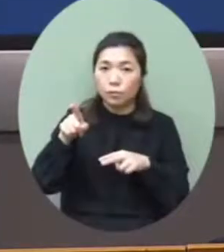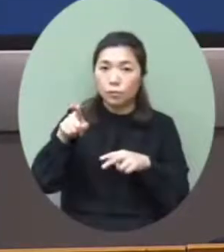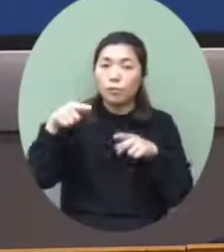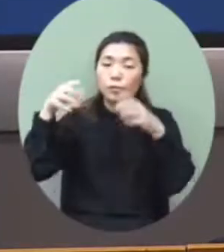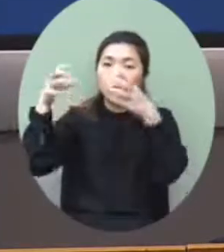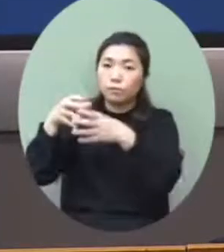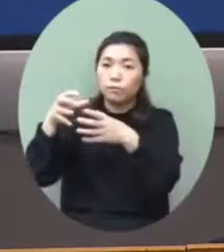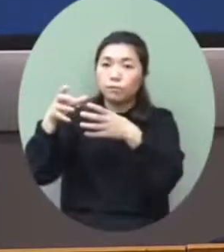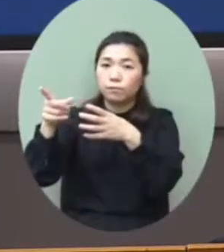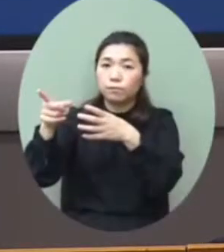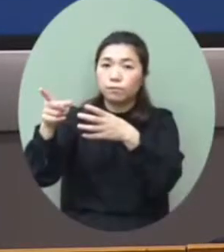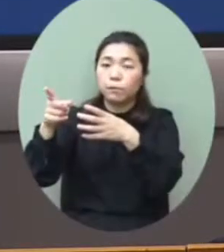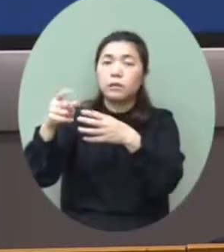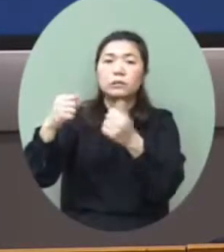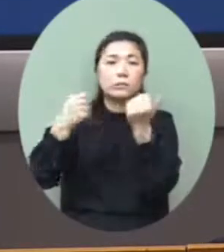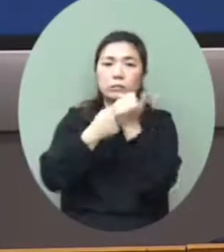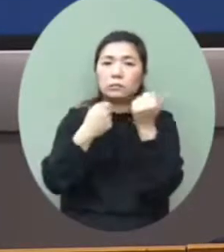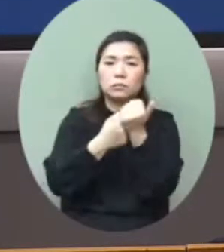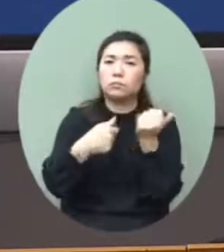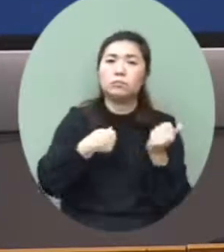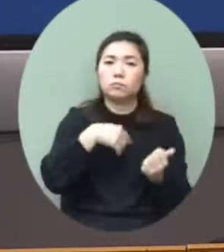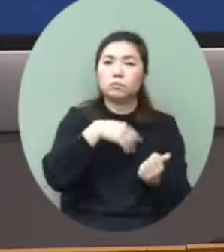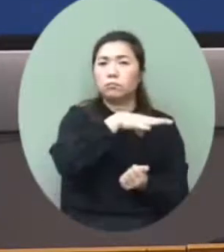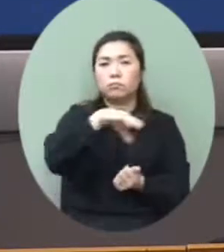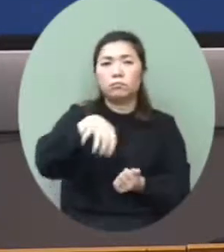emergency situation that they are now facing.